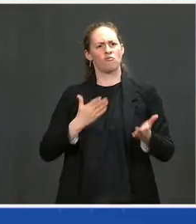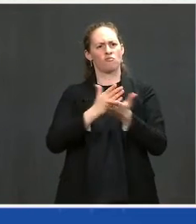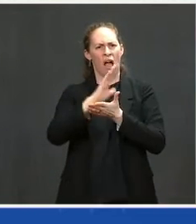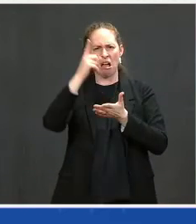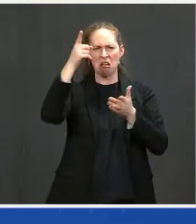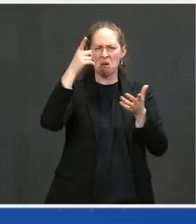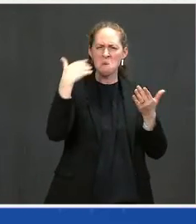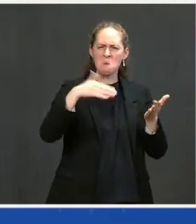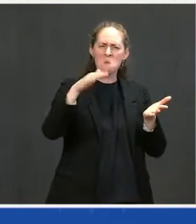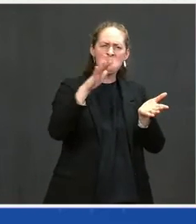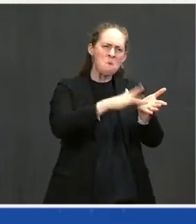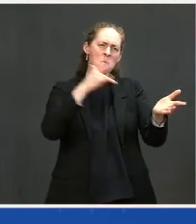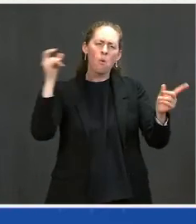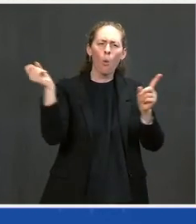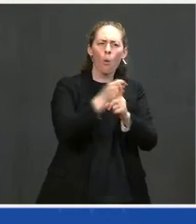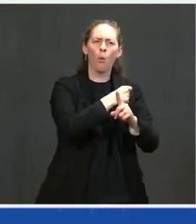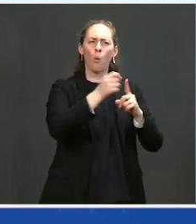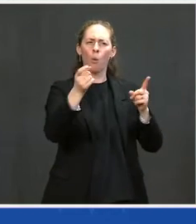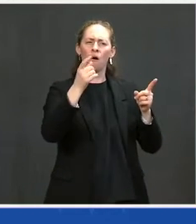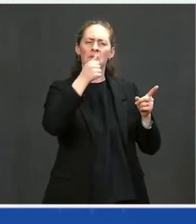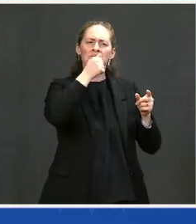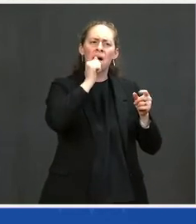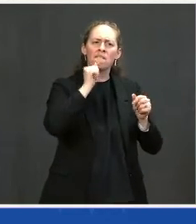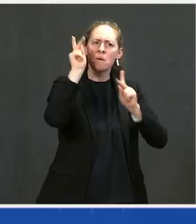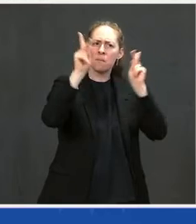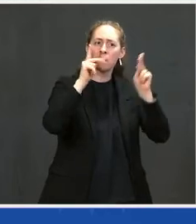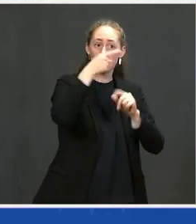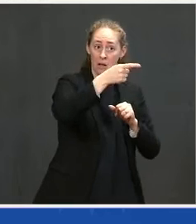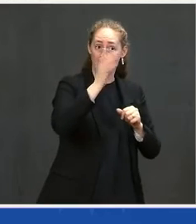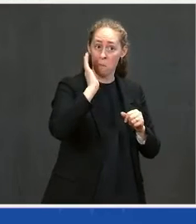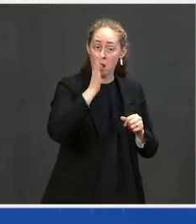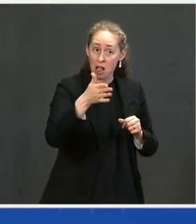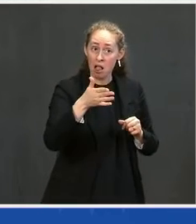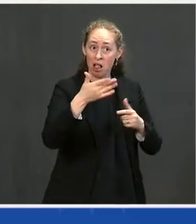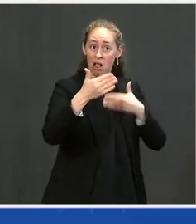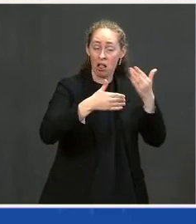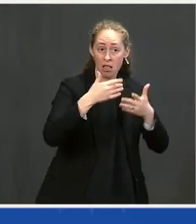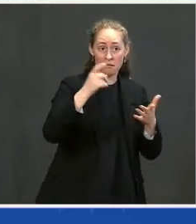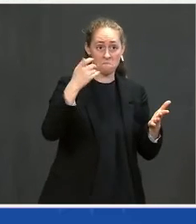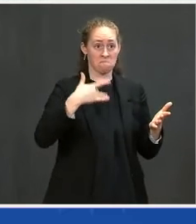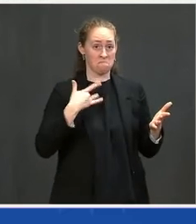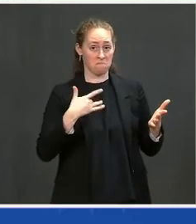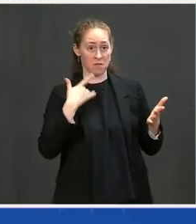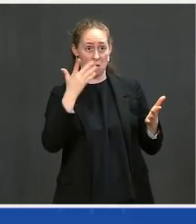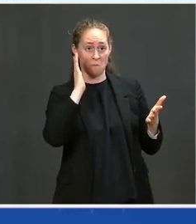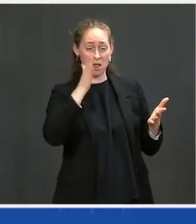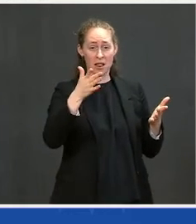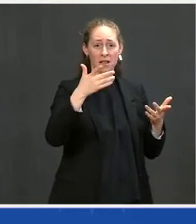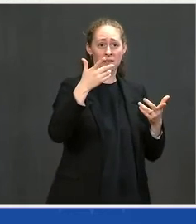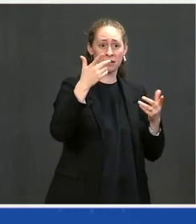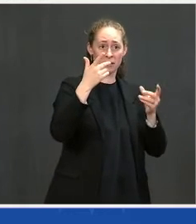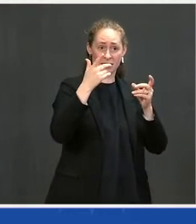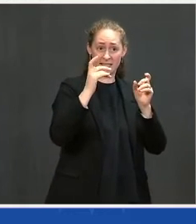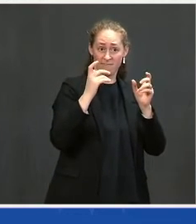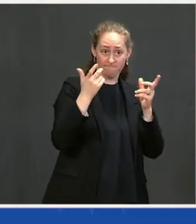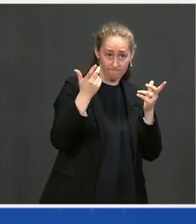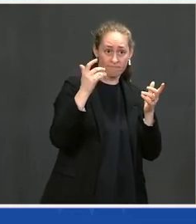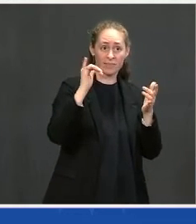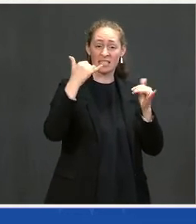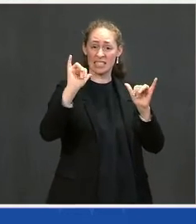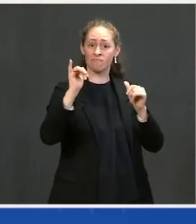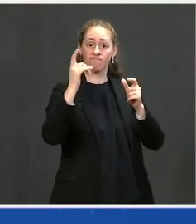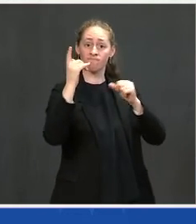likely than you were when you came into office to maintain tariffs on China? Are you considering banning imports of forced